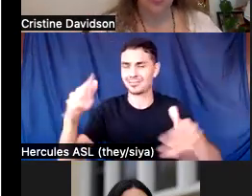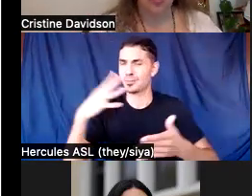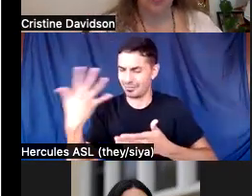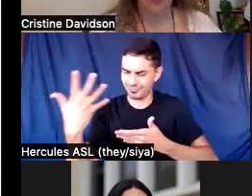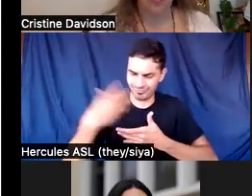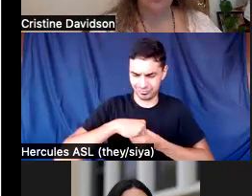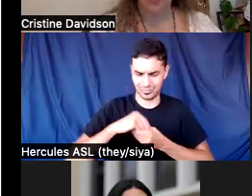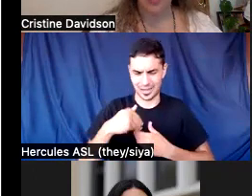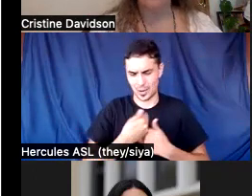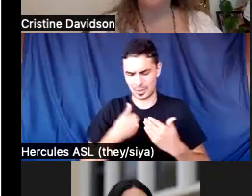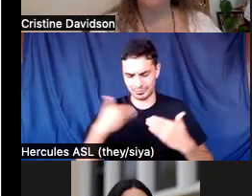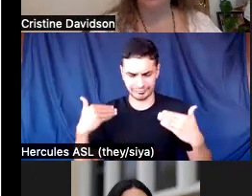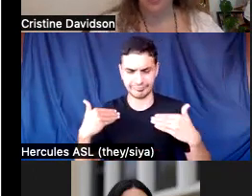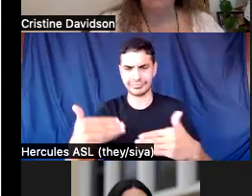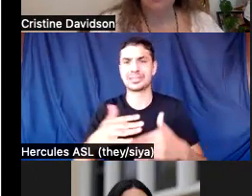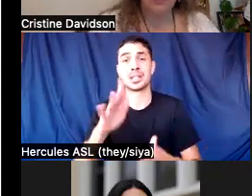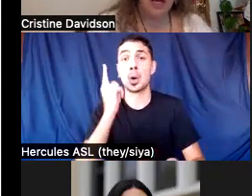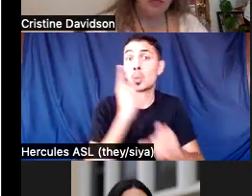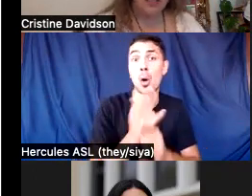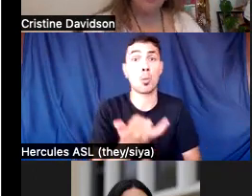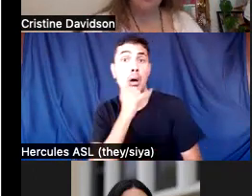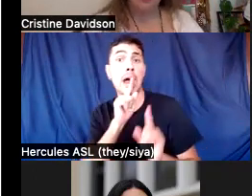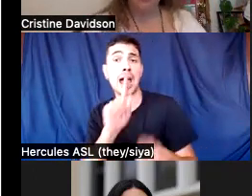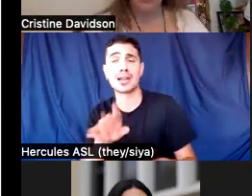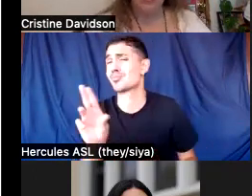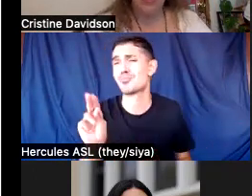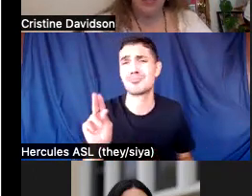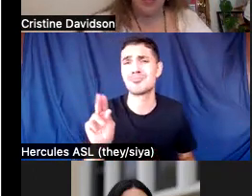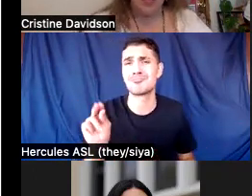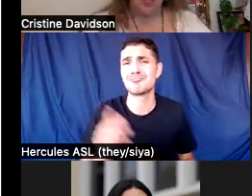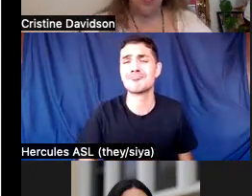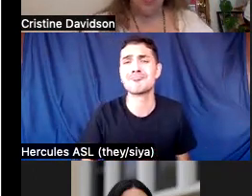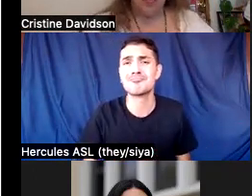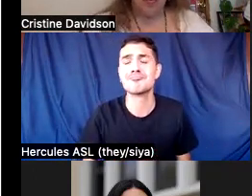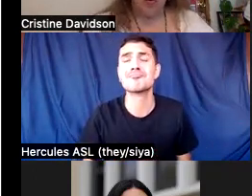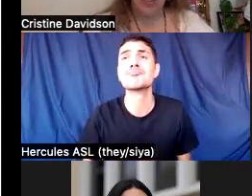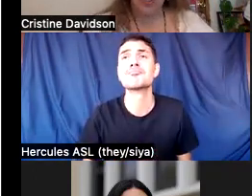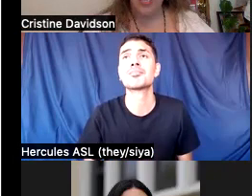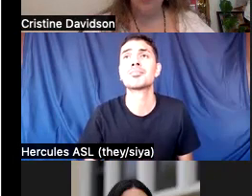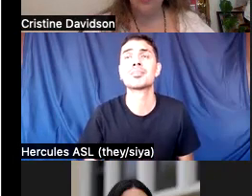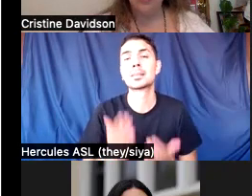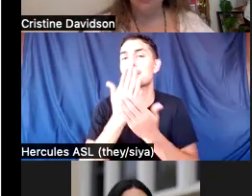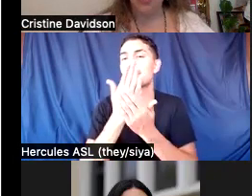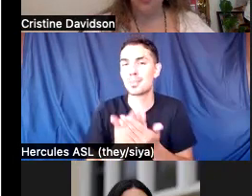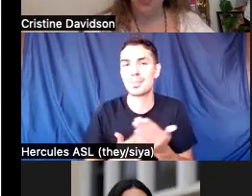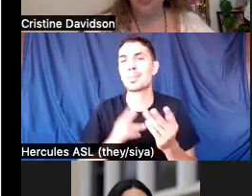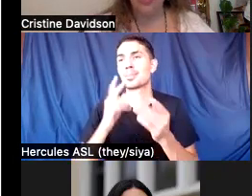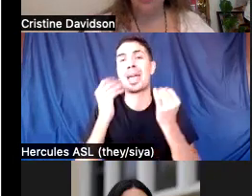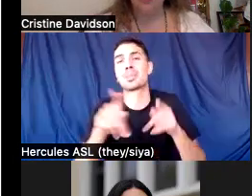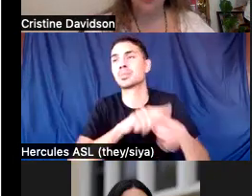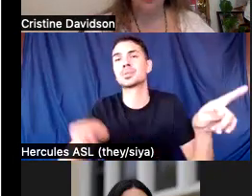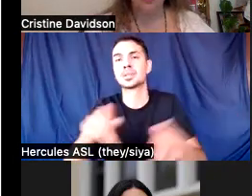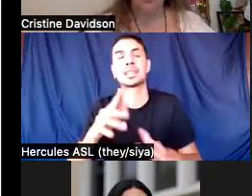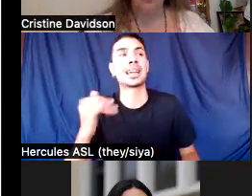And there's no right or wrong answer. People have deeply held beliefs about what should happen to somebody who